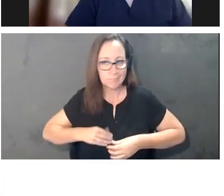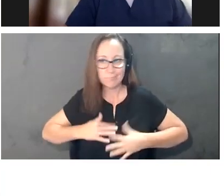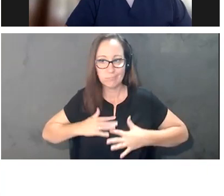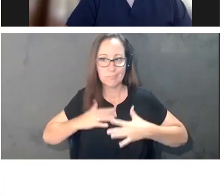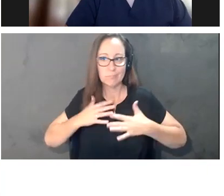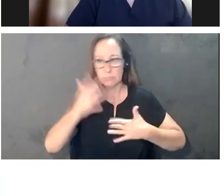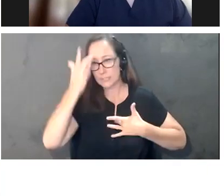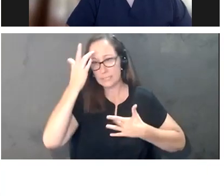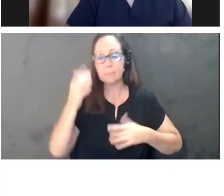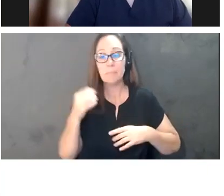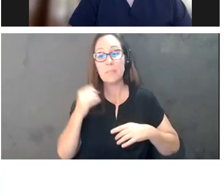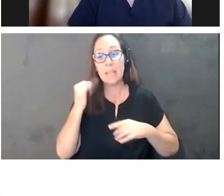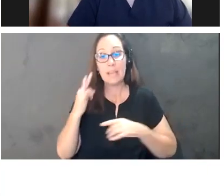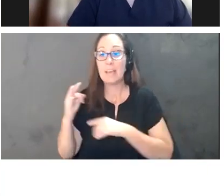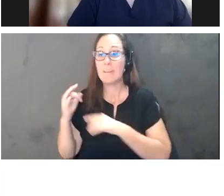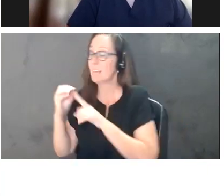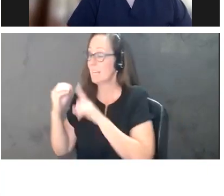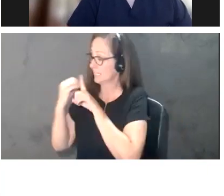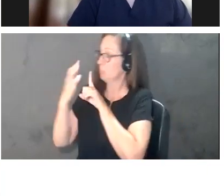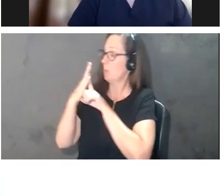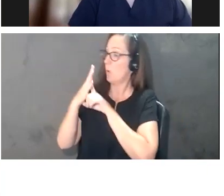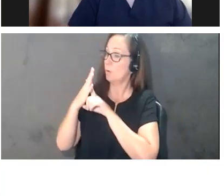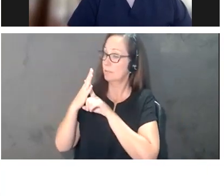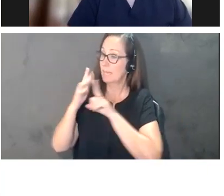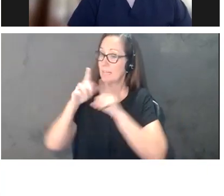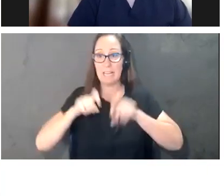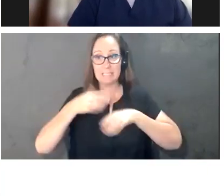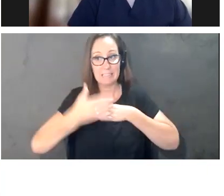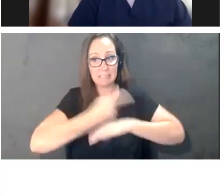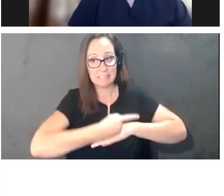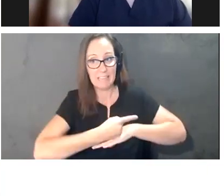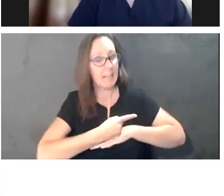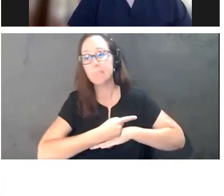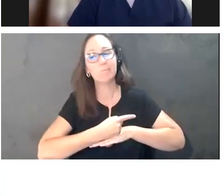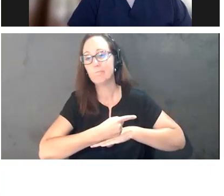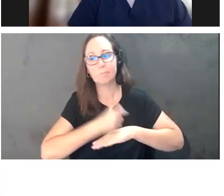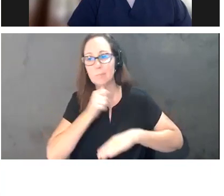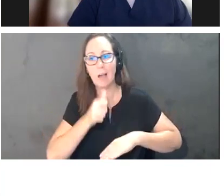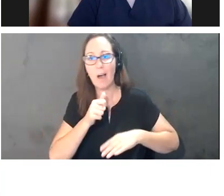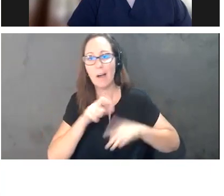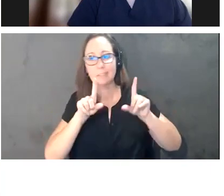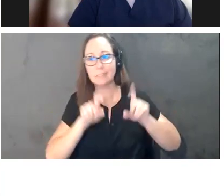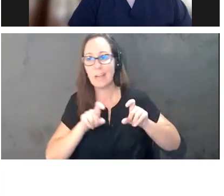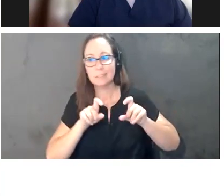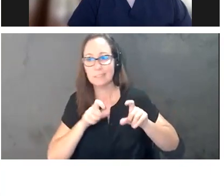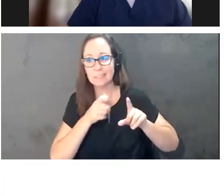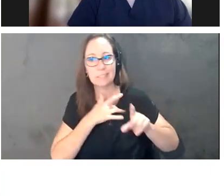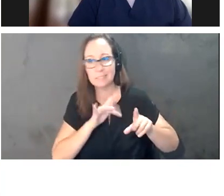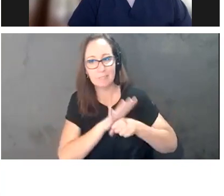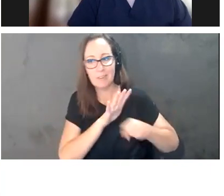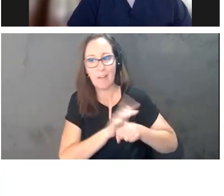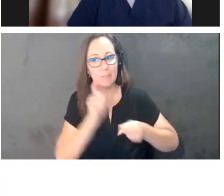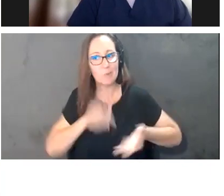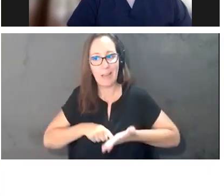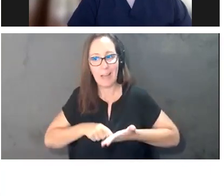to somebody and then you tested the following day, the test is not sensitive enough to detect